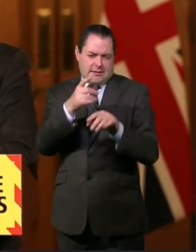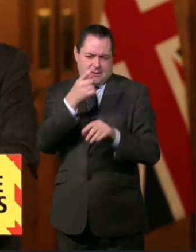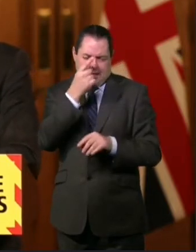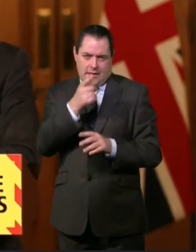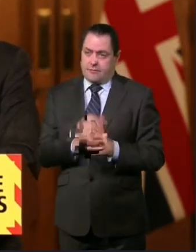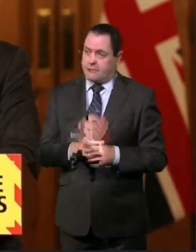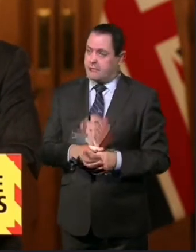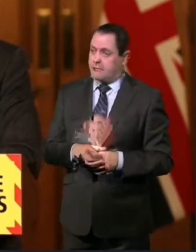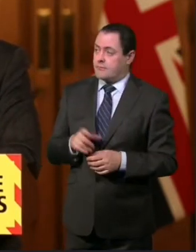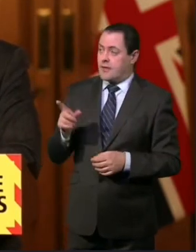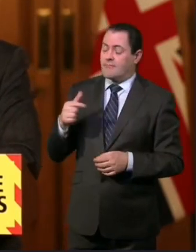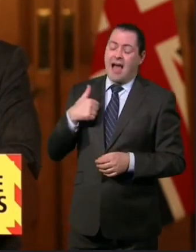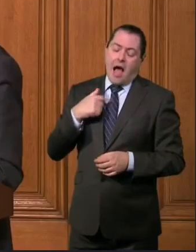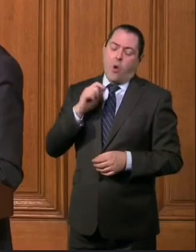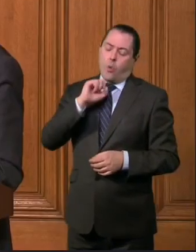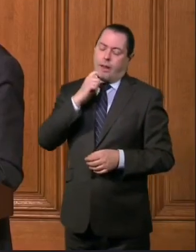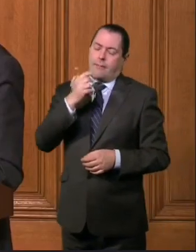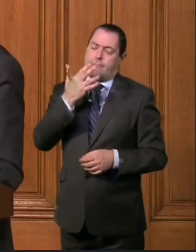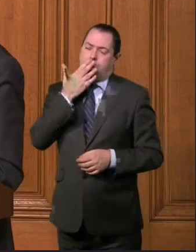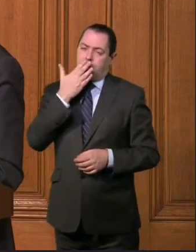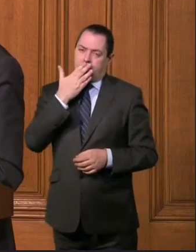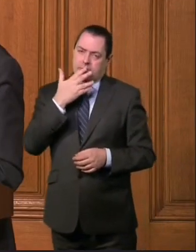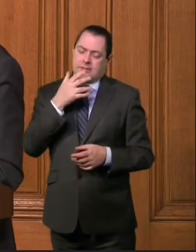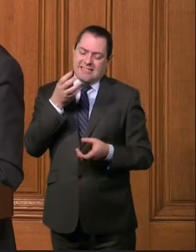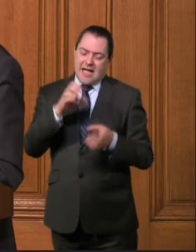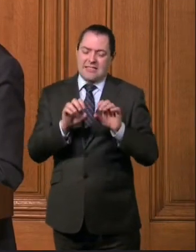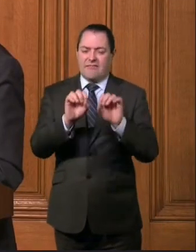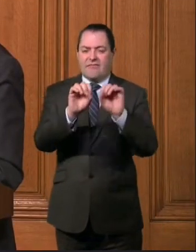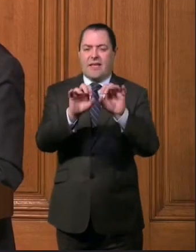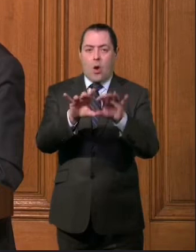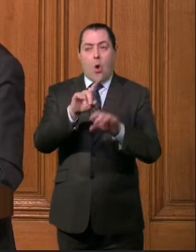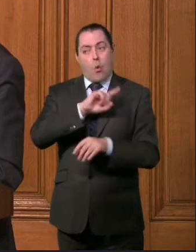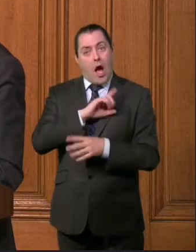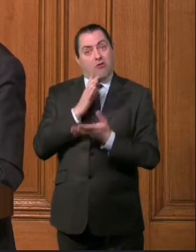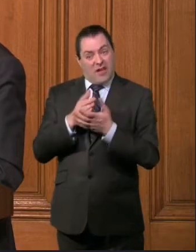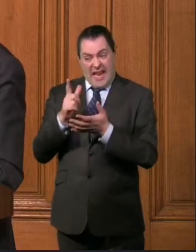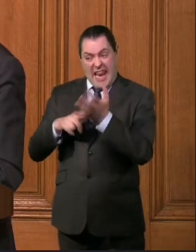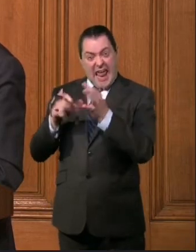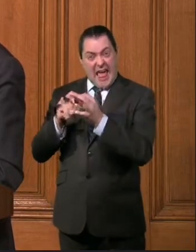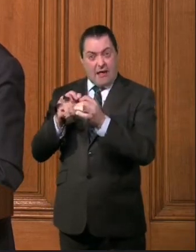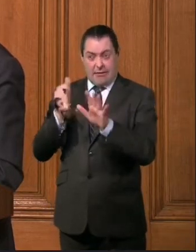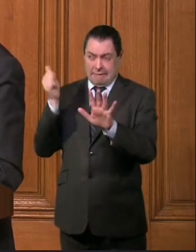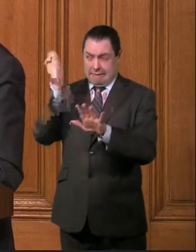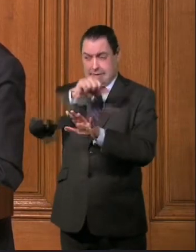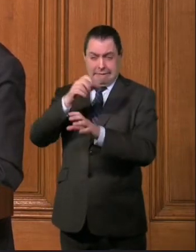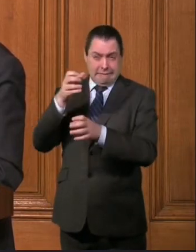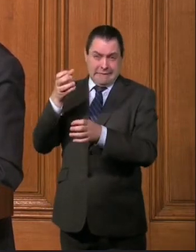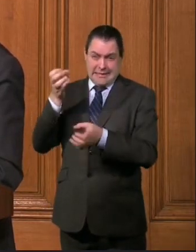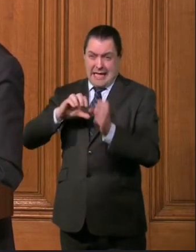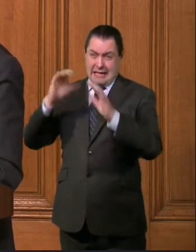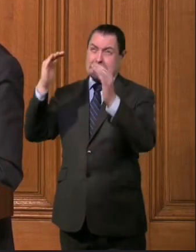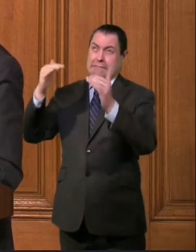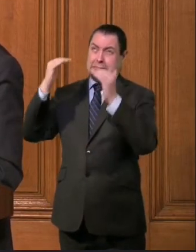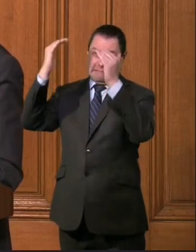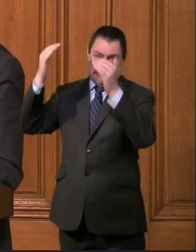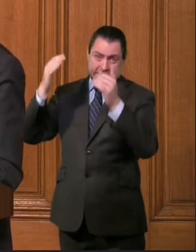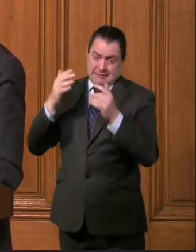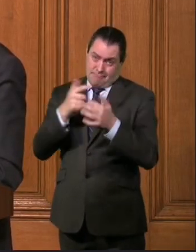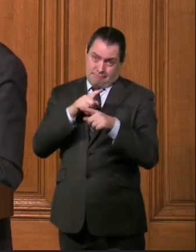these are difficult laboratory studies, and people are trying to look at how effectively